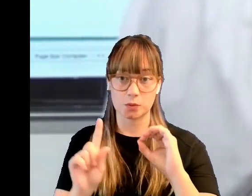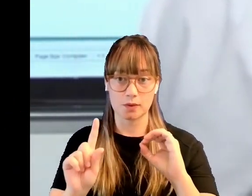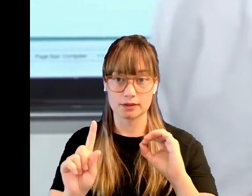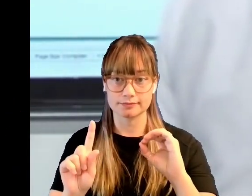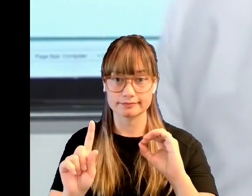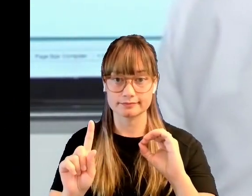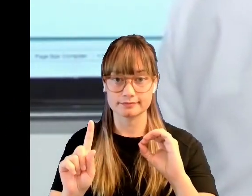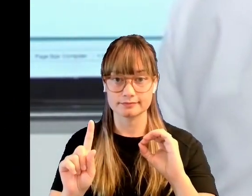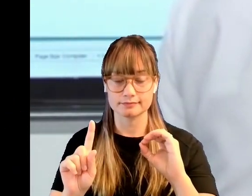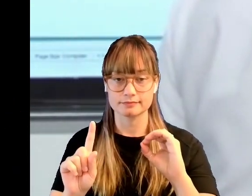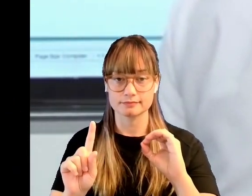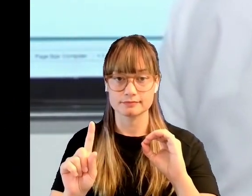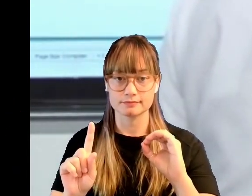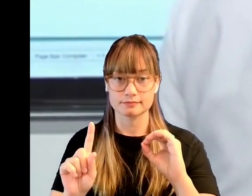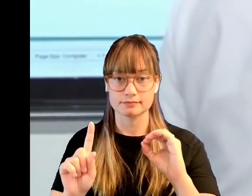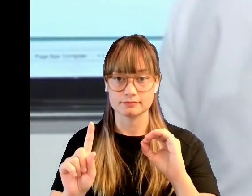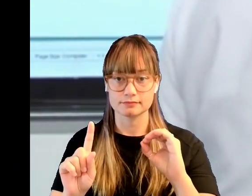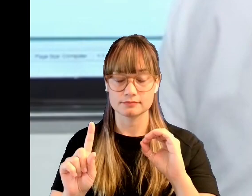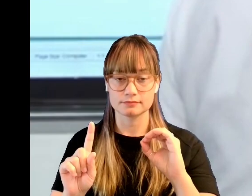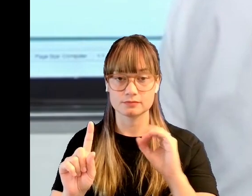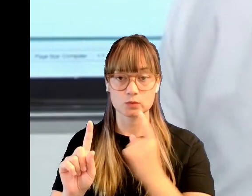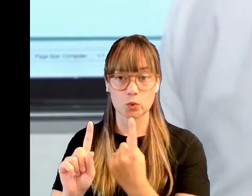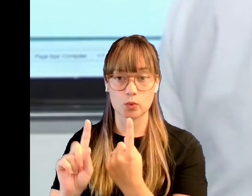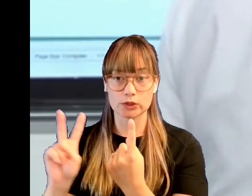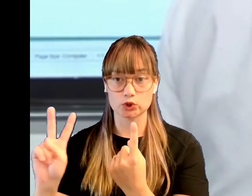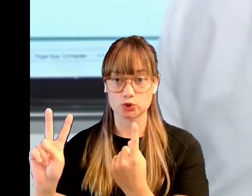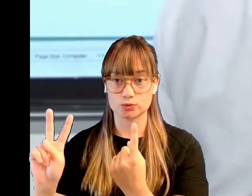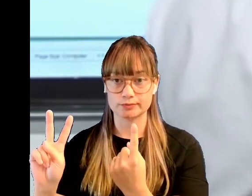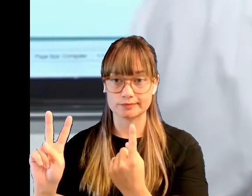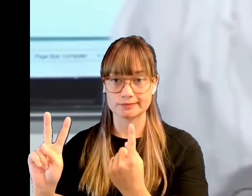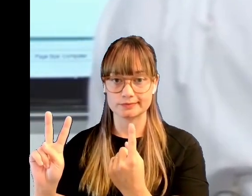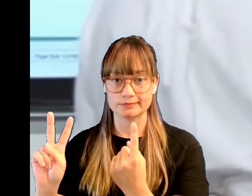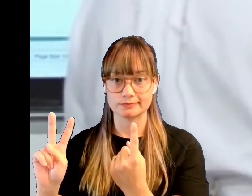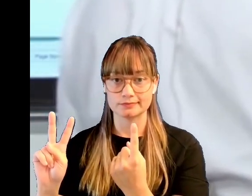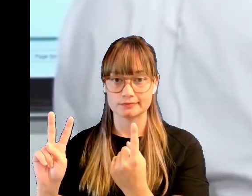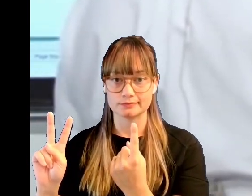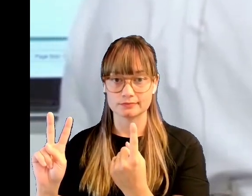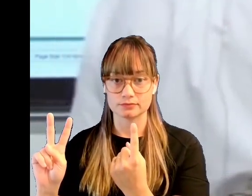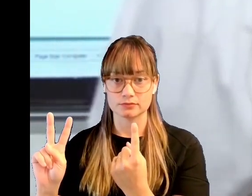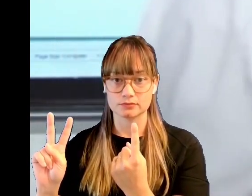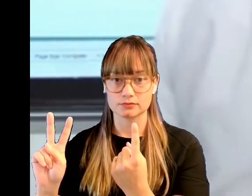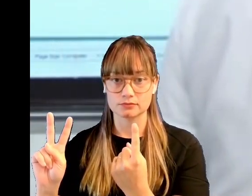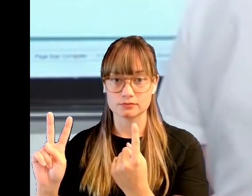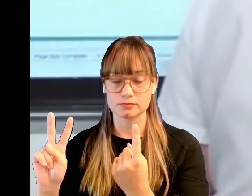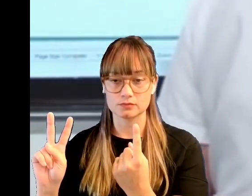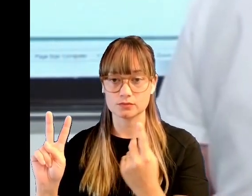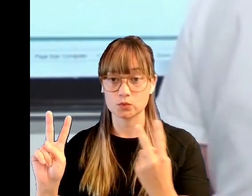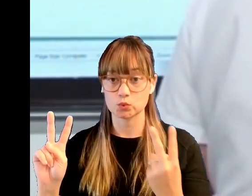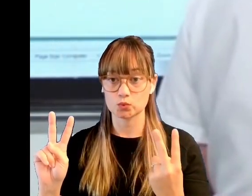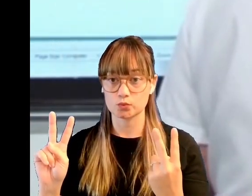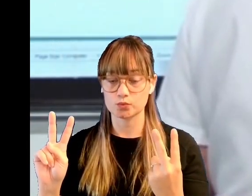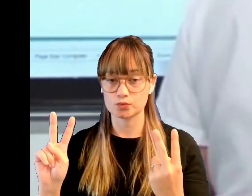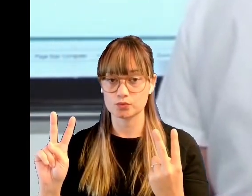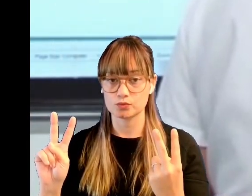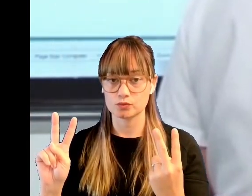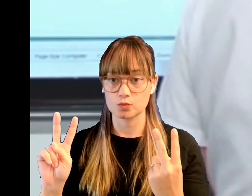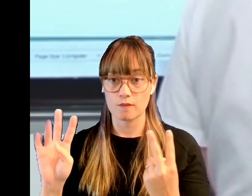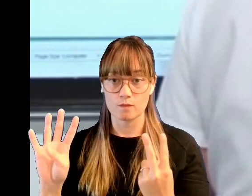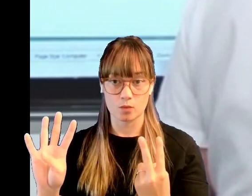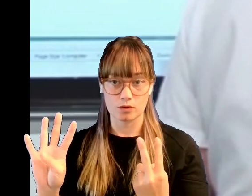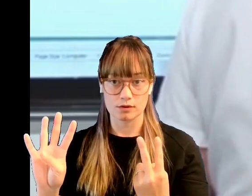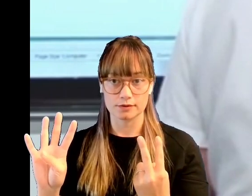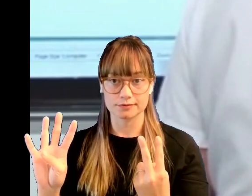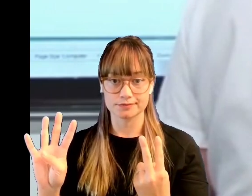y-intercept. When x is 1, y is 2. When x is 2, y